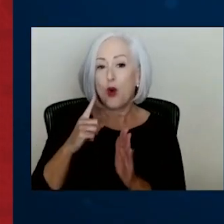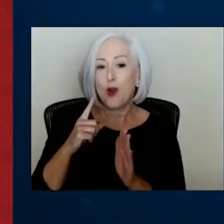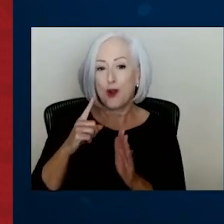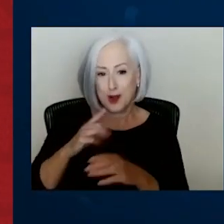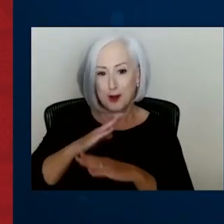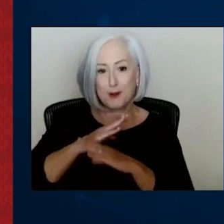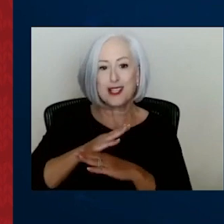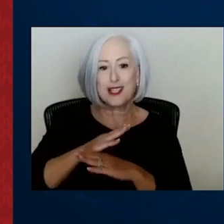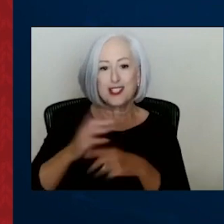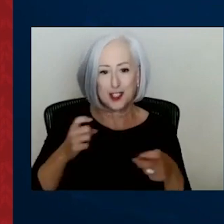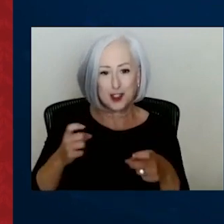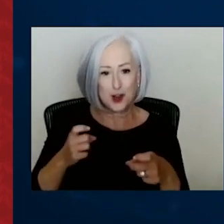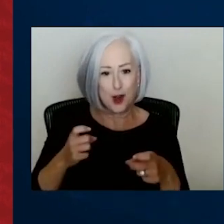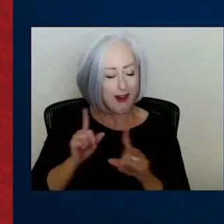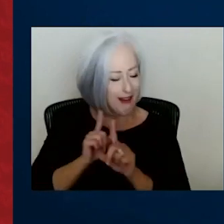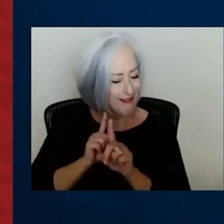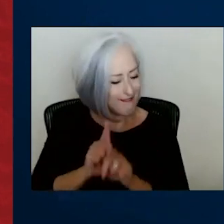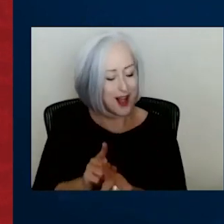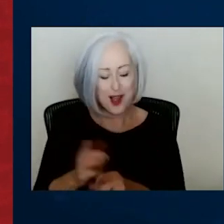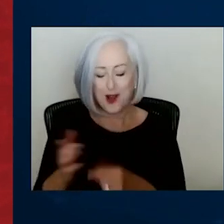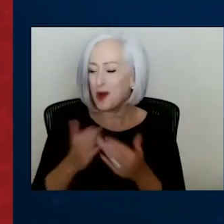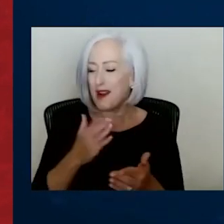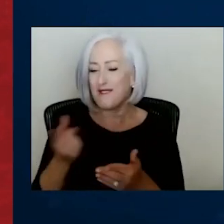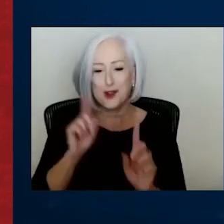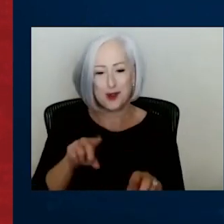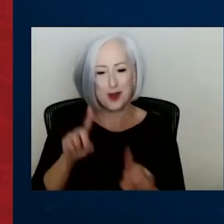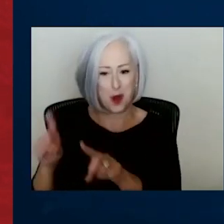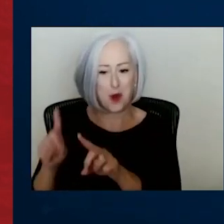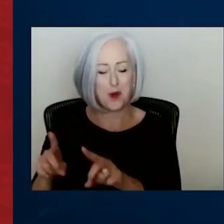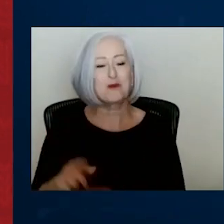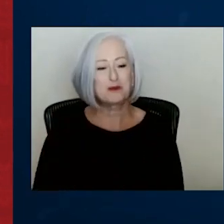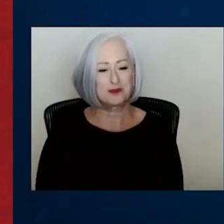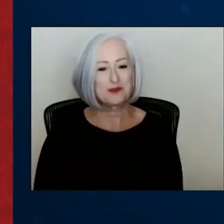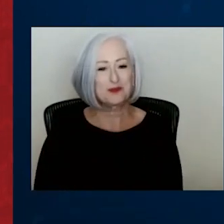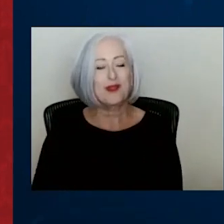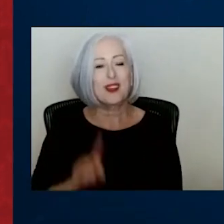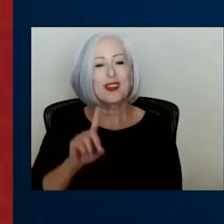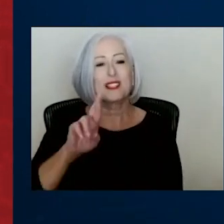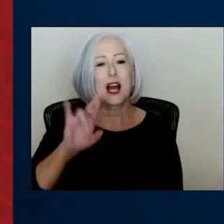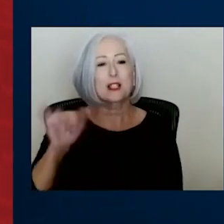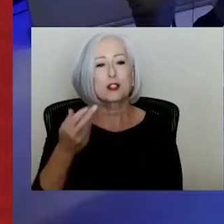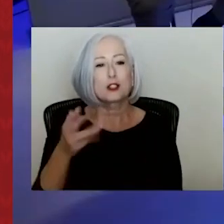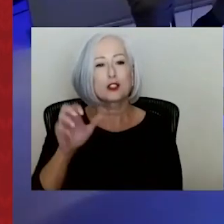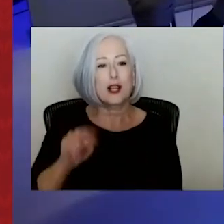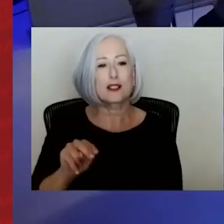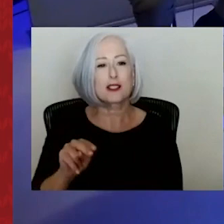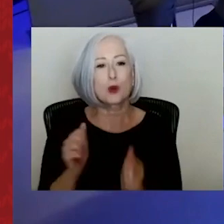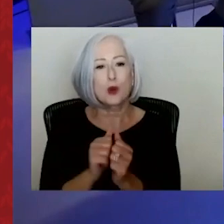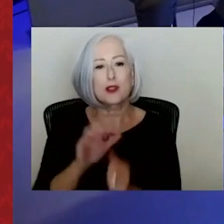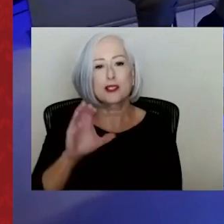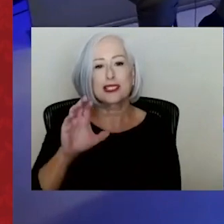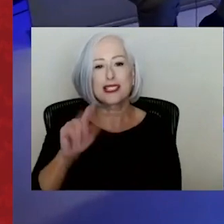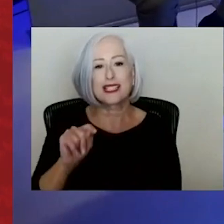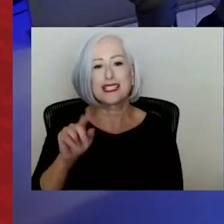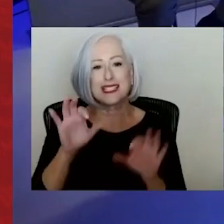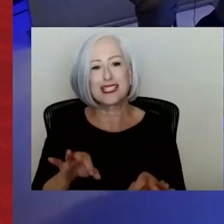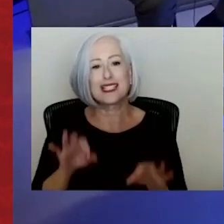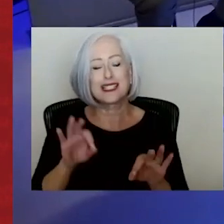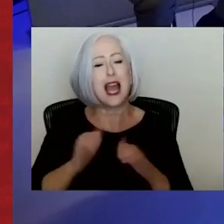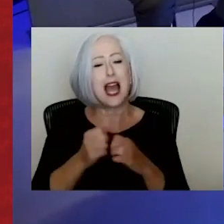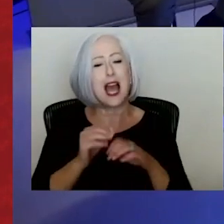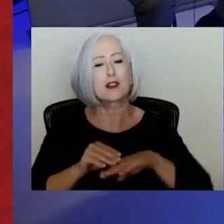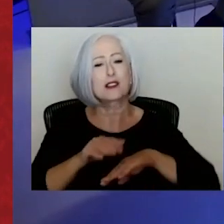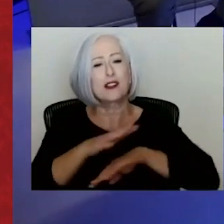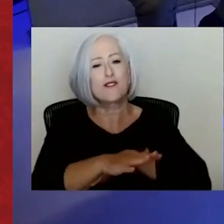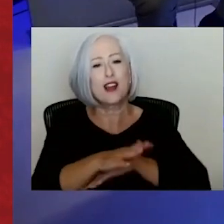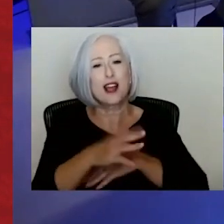go. They go wherever you go, darn right. All right. Dr. Johnson, will the CT contrast shortage have an effect on health insurance for patients? Because I